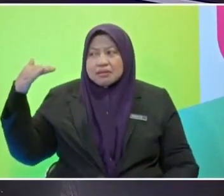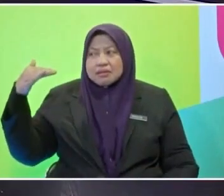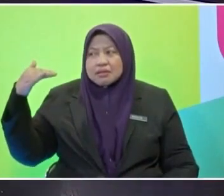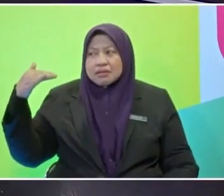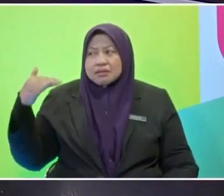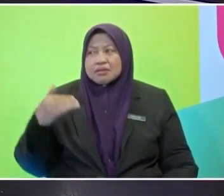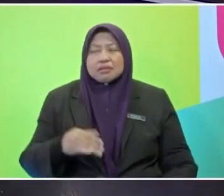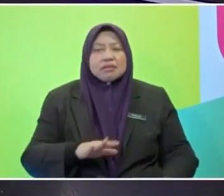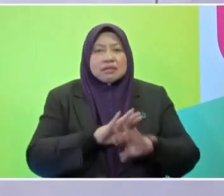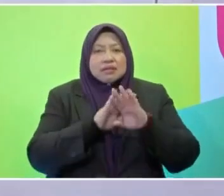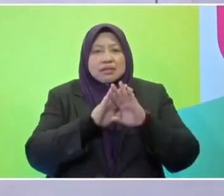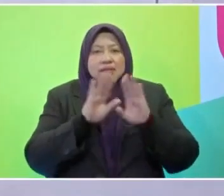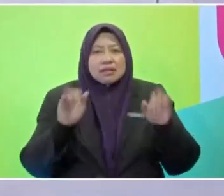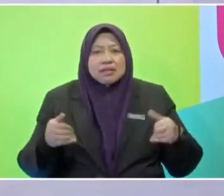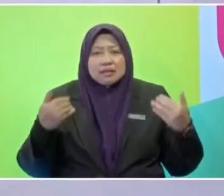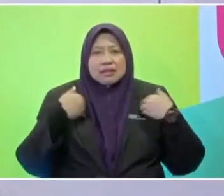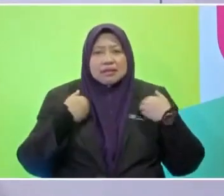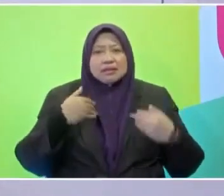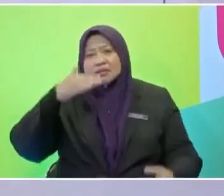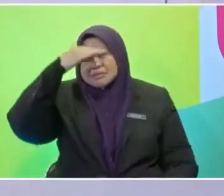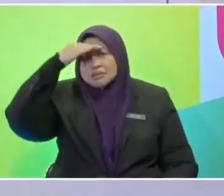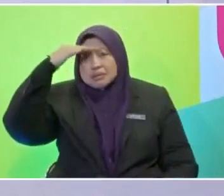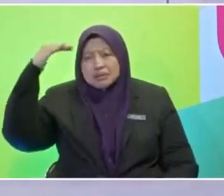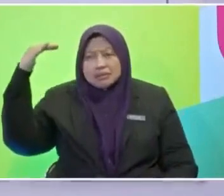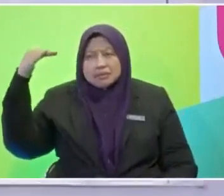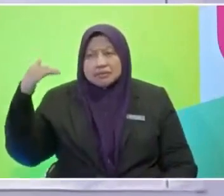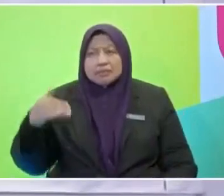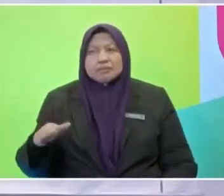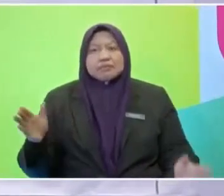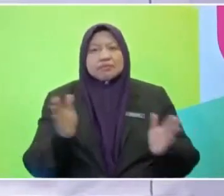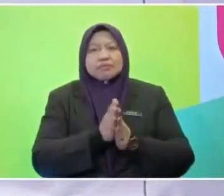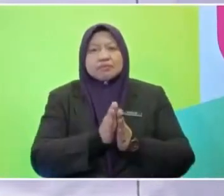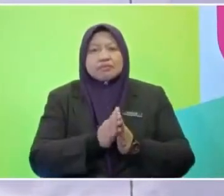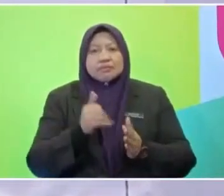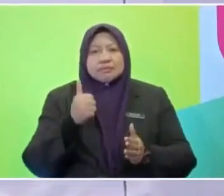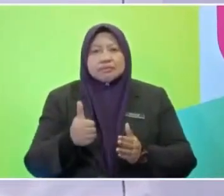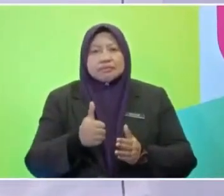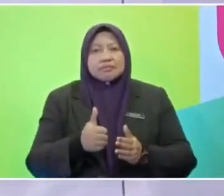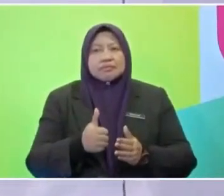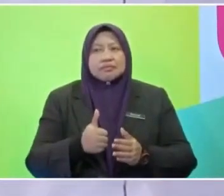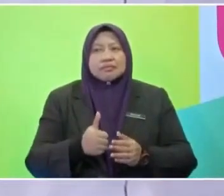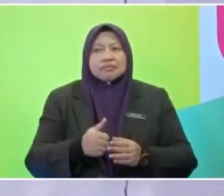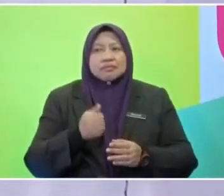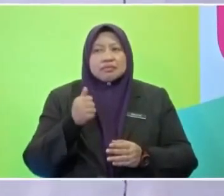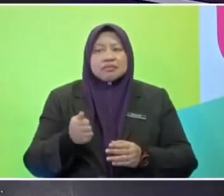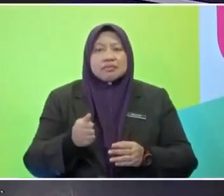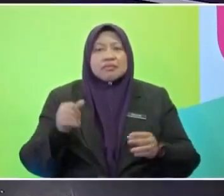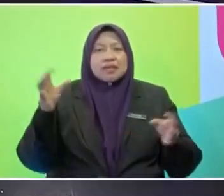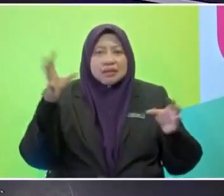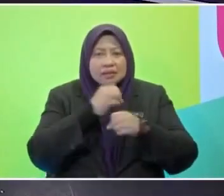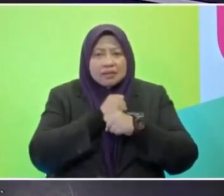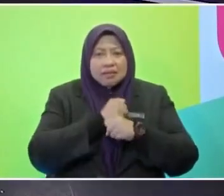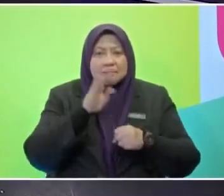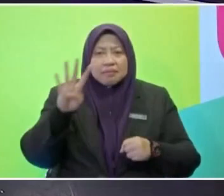the shadow is none. Yes. Mm-hmm. Very all good, right. Shafika. you deserve at least 4 stars for